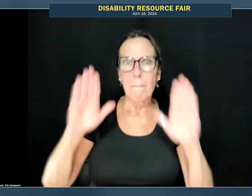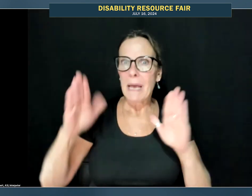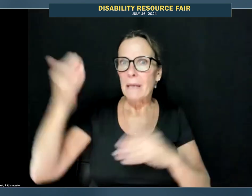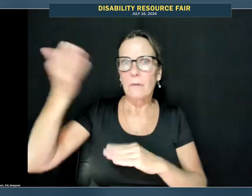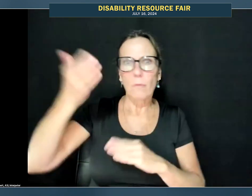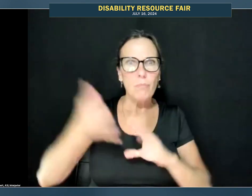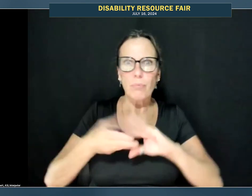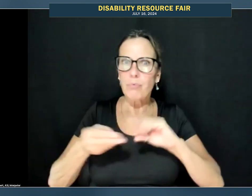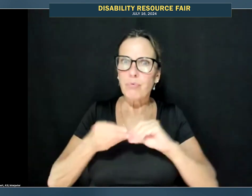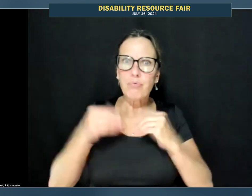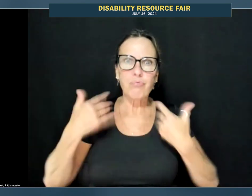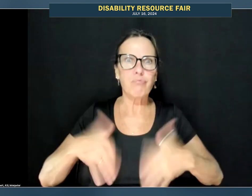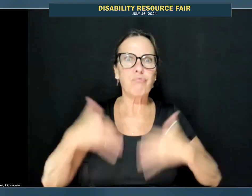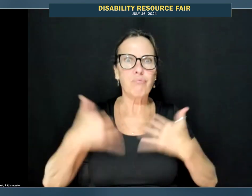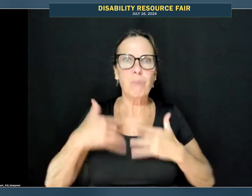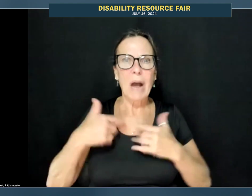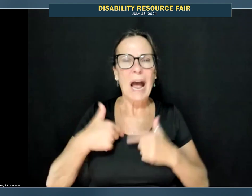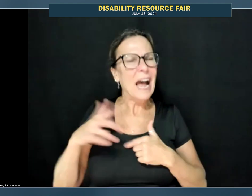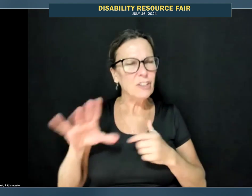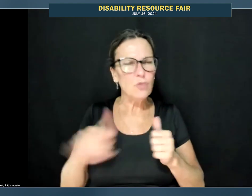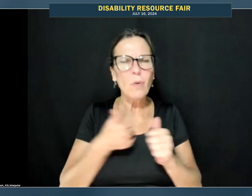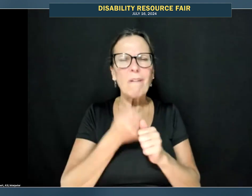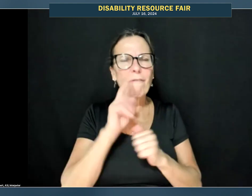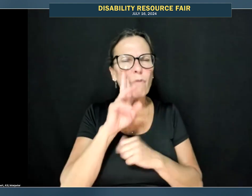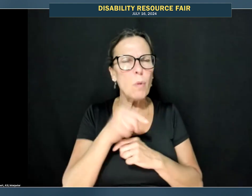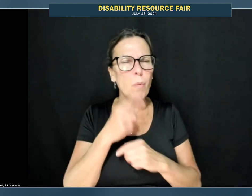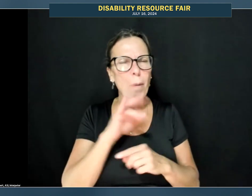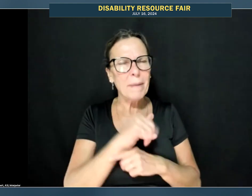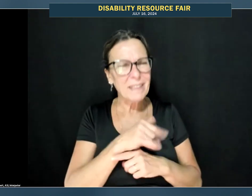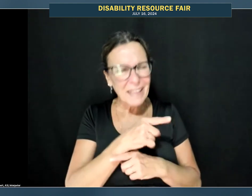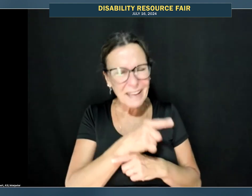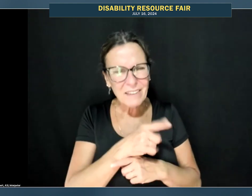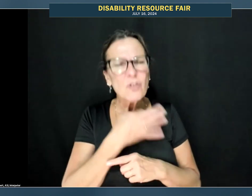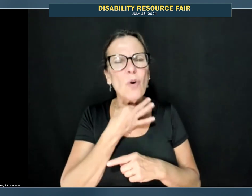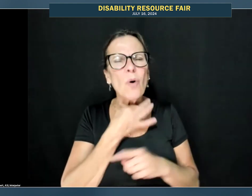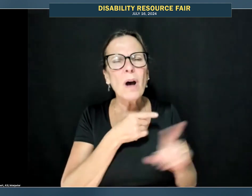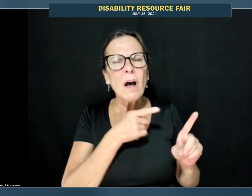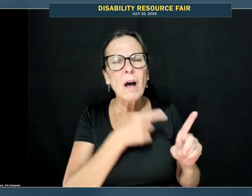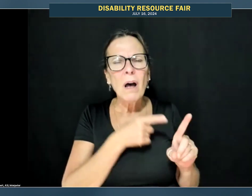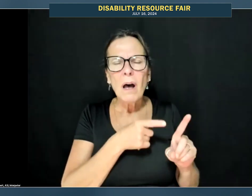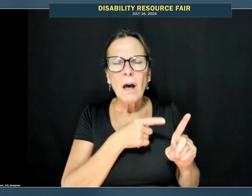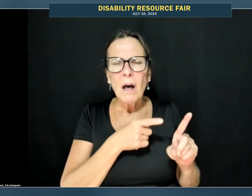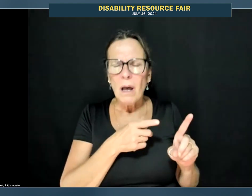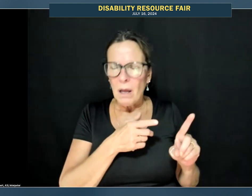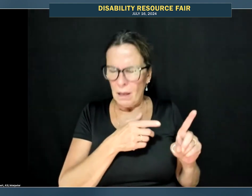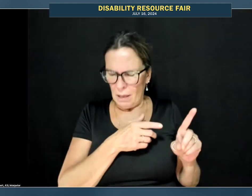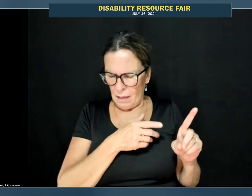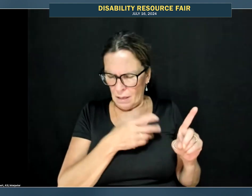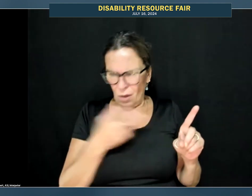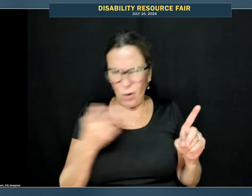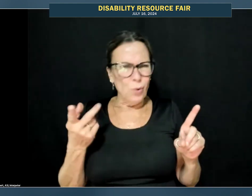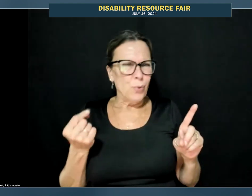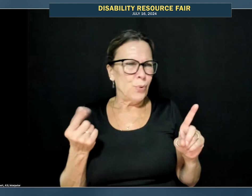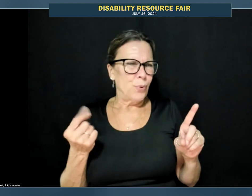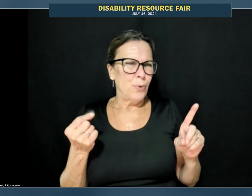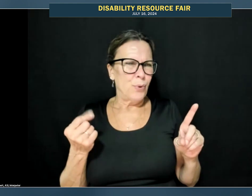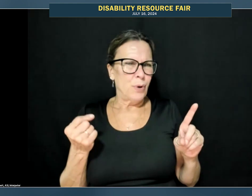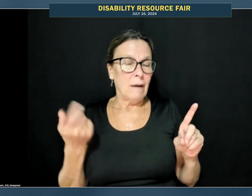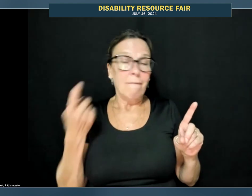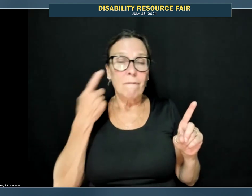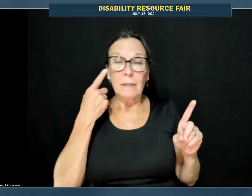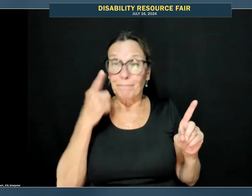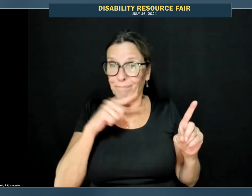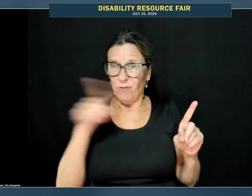invaluable. I just wanted to follow up on this thread. What are sort of the levers that can be pulled, and this is for anyone who might